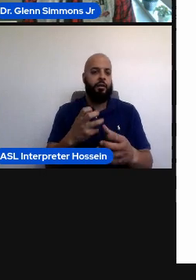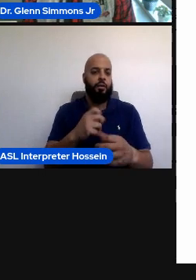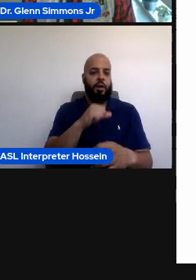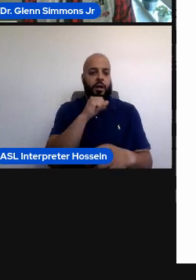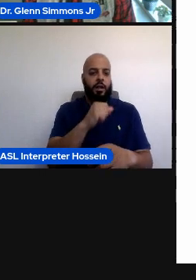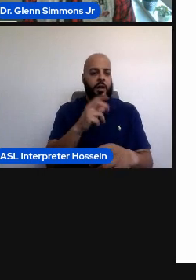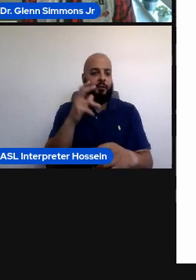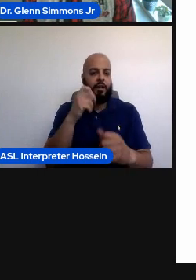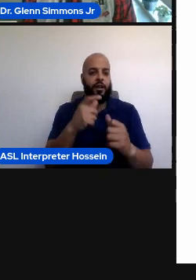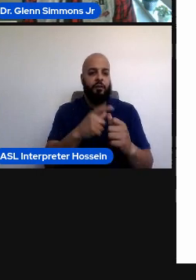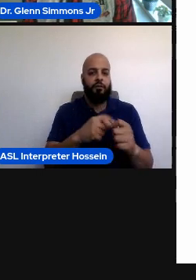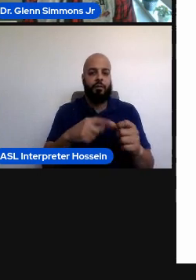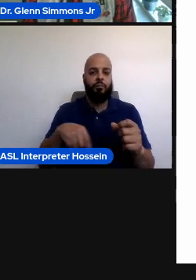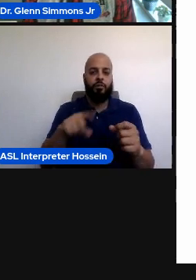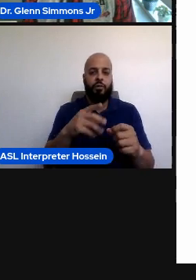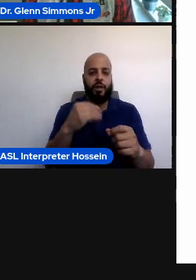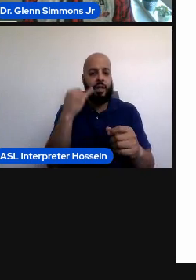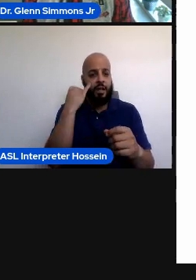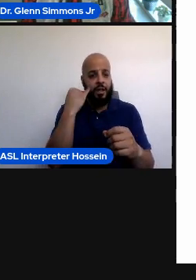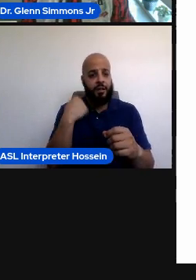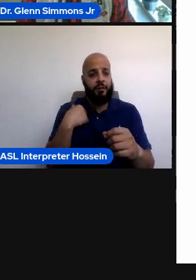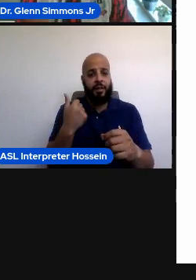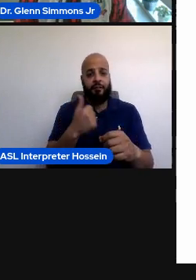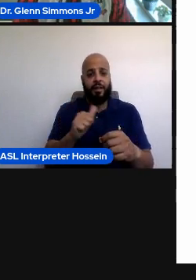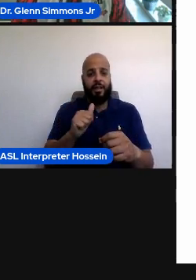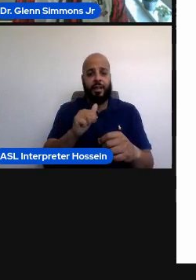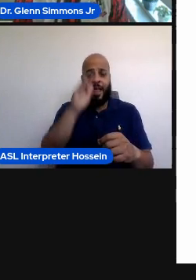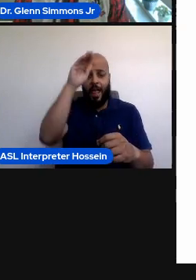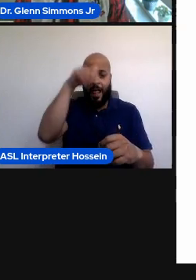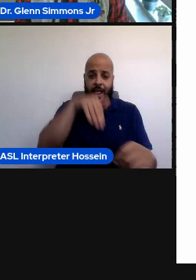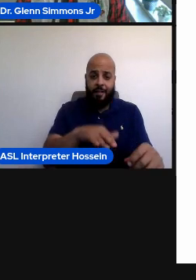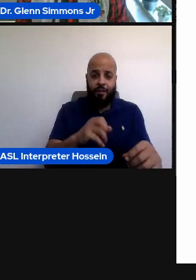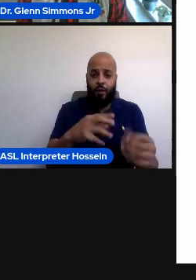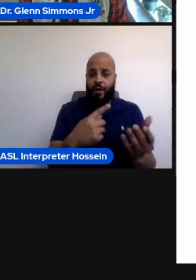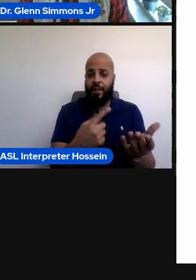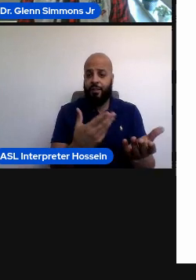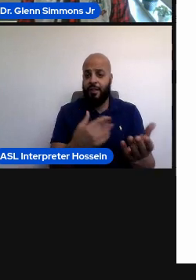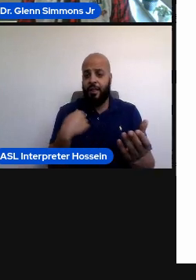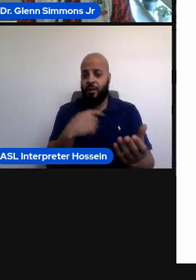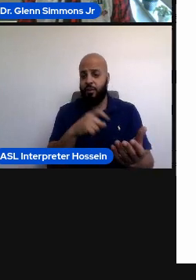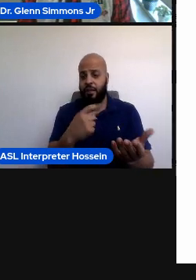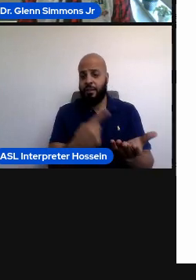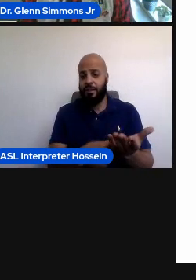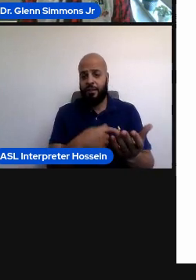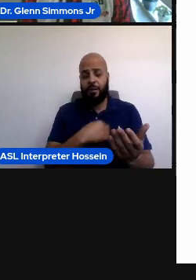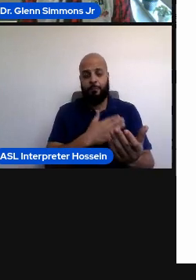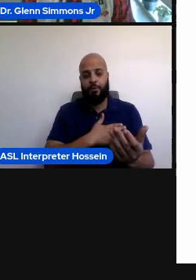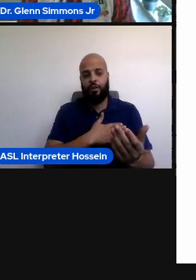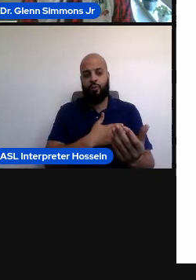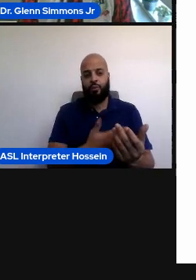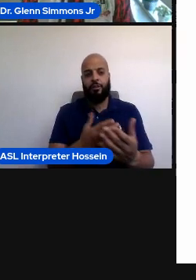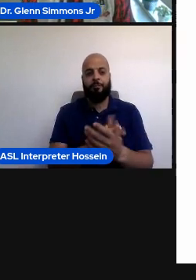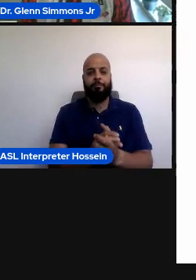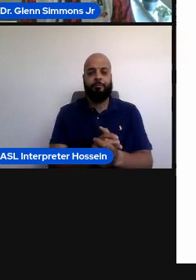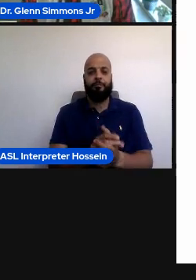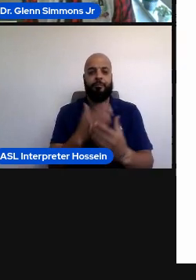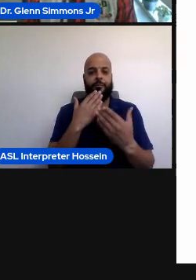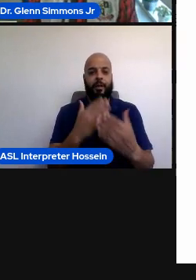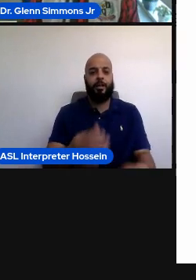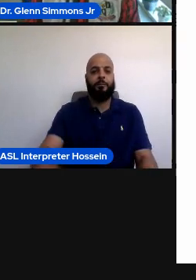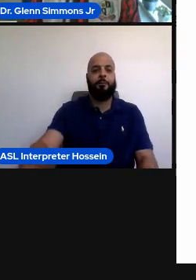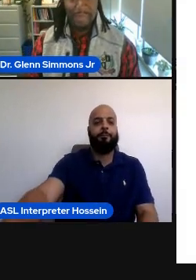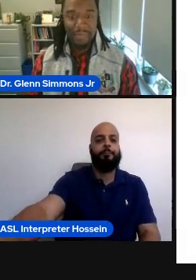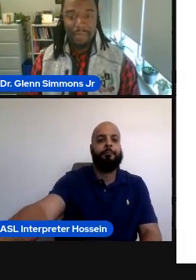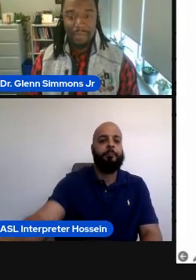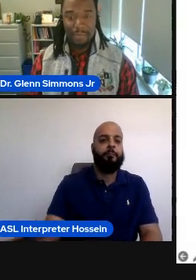hear more from all of you. And if there's some elephants in the room, some things we need to discuss, I am more than willing to have that conversation. Thank you.